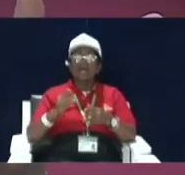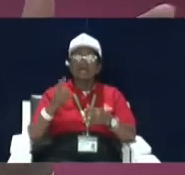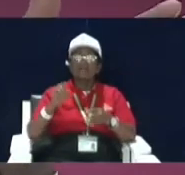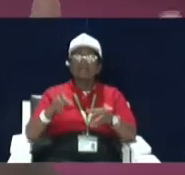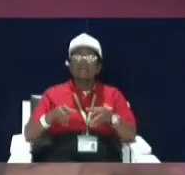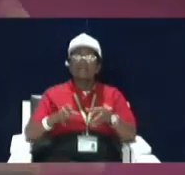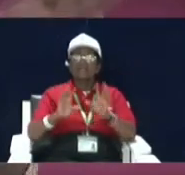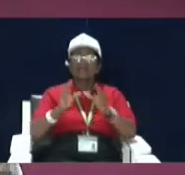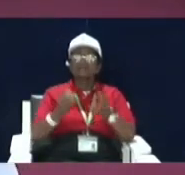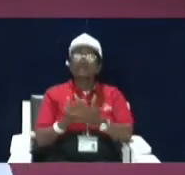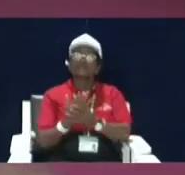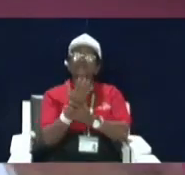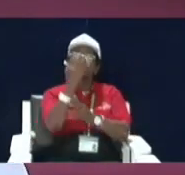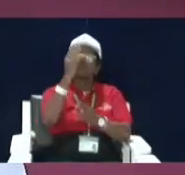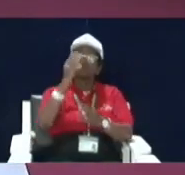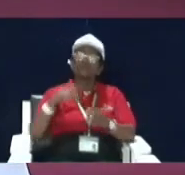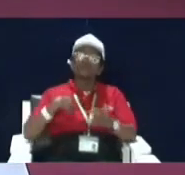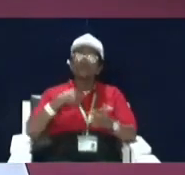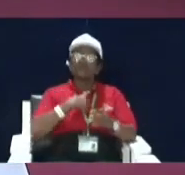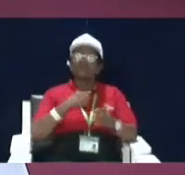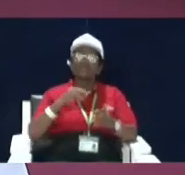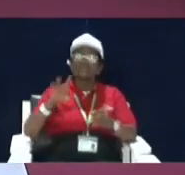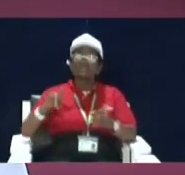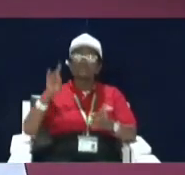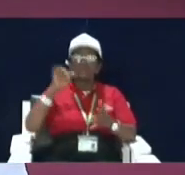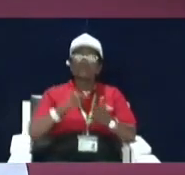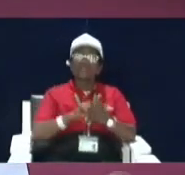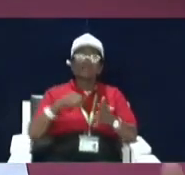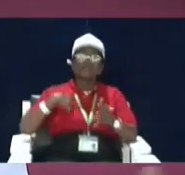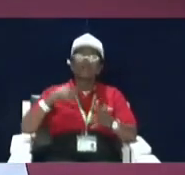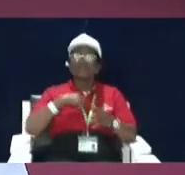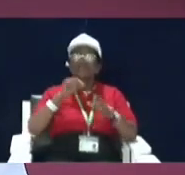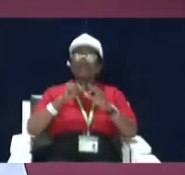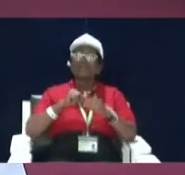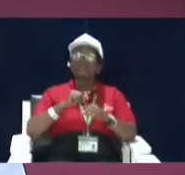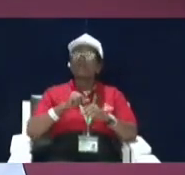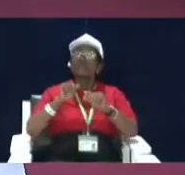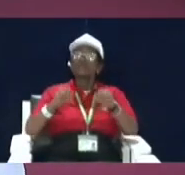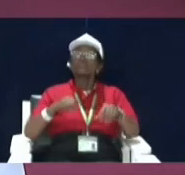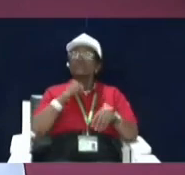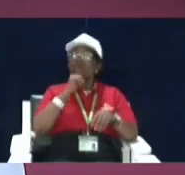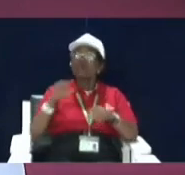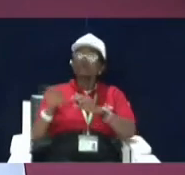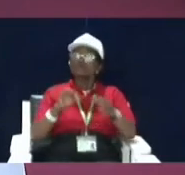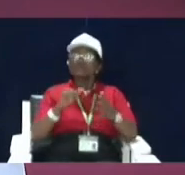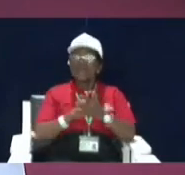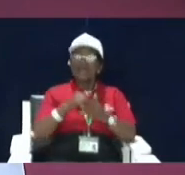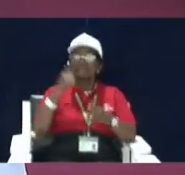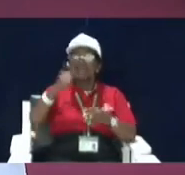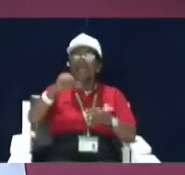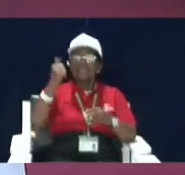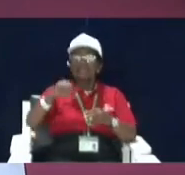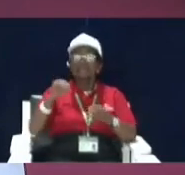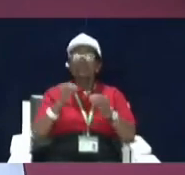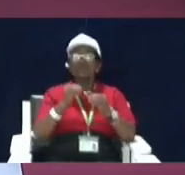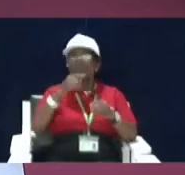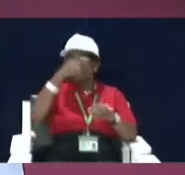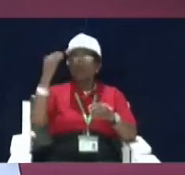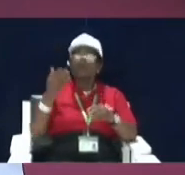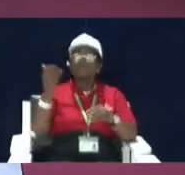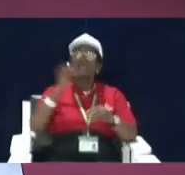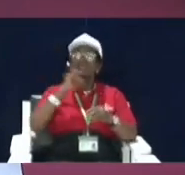grew, we discovered we couldn't do that anymore because there is no space. He said,